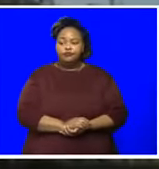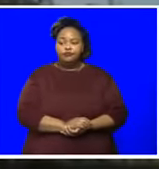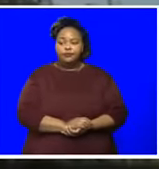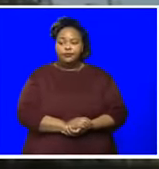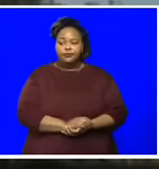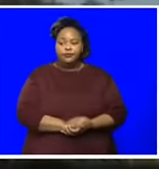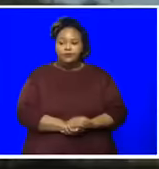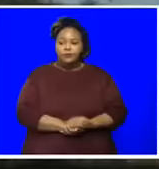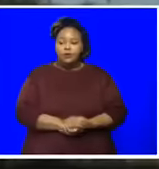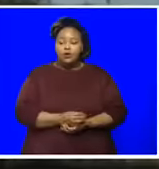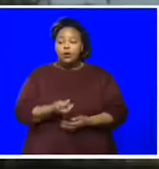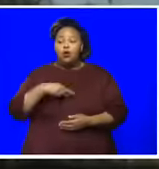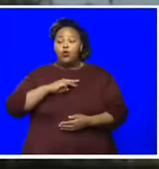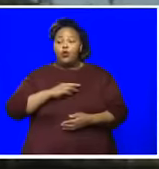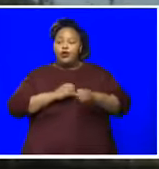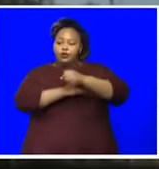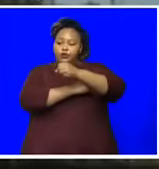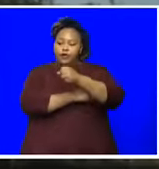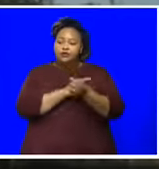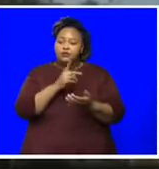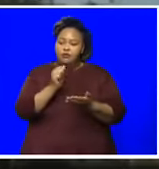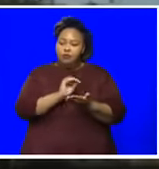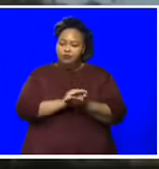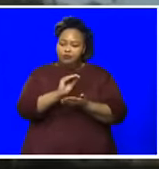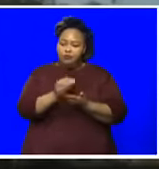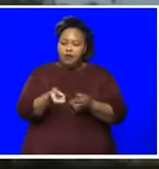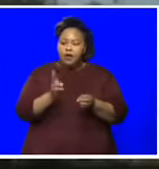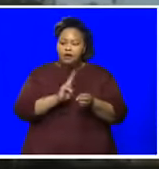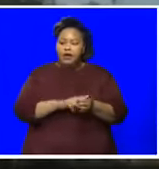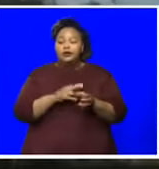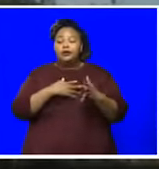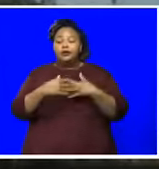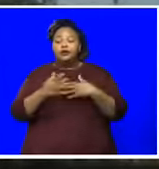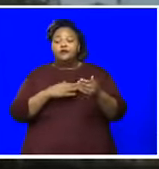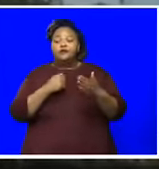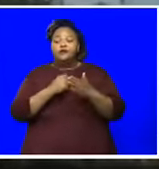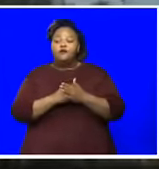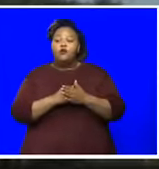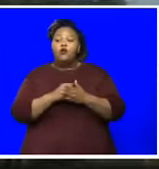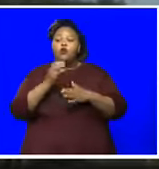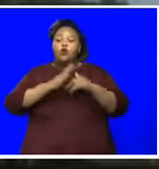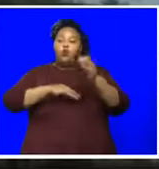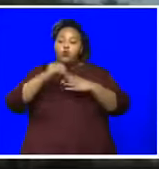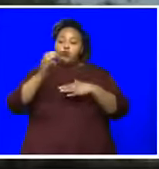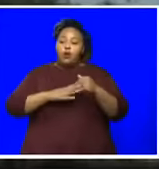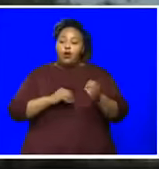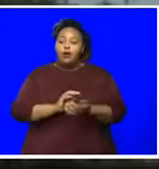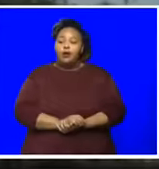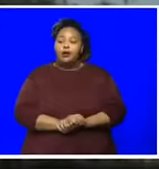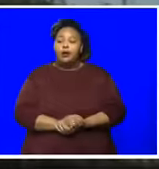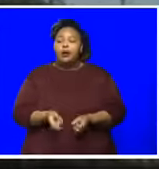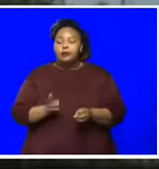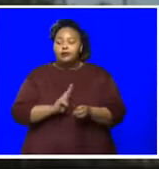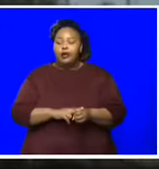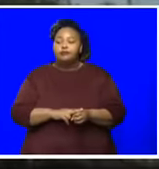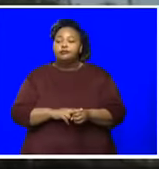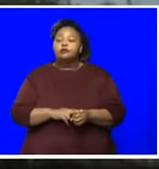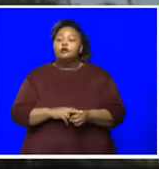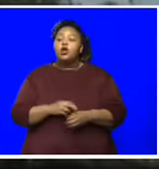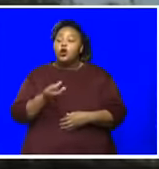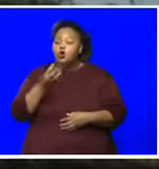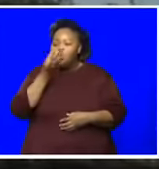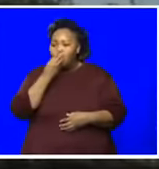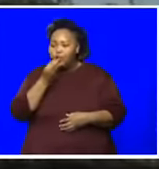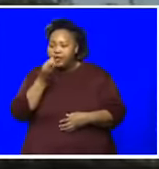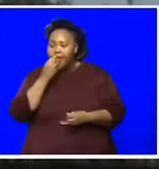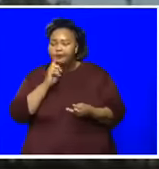and sometimes building materials. Today is food and clothing and shoes. To the school,